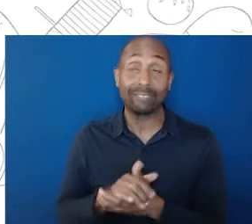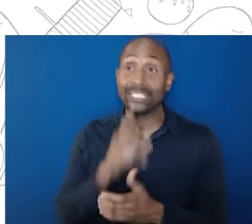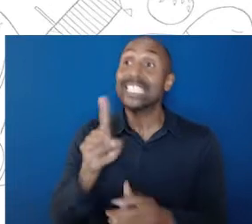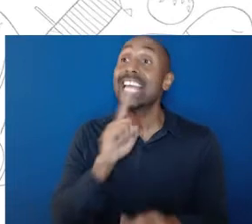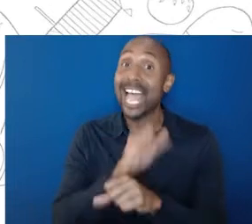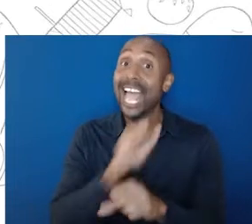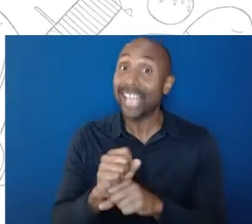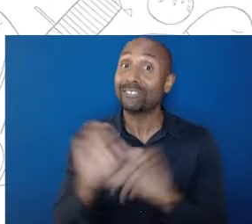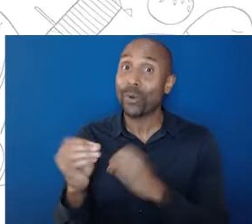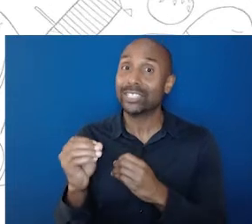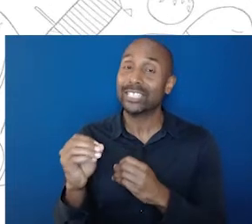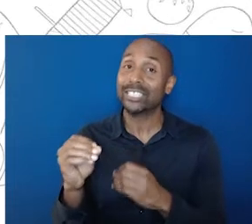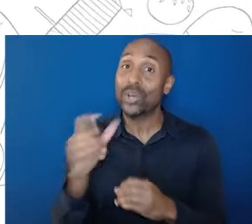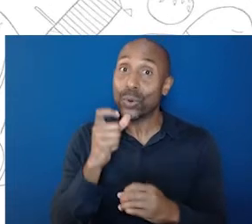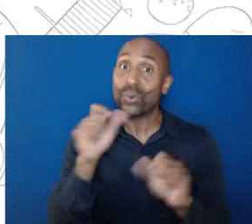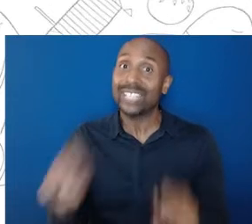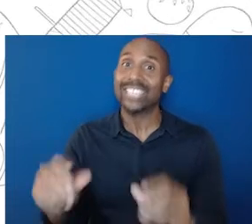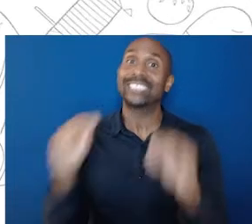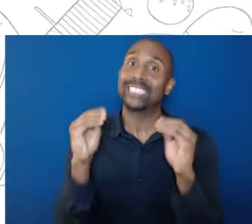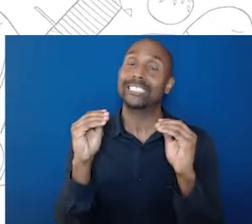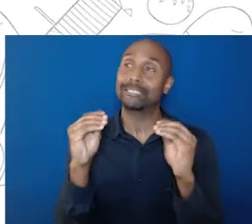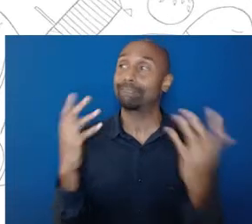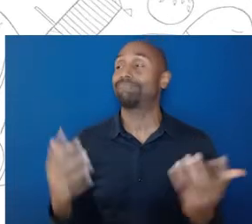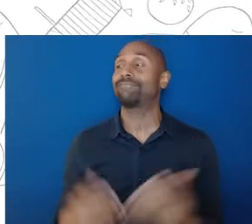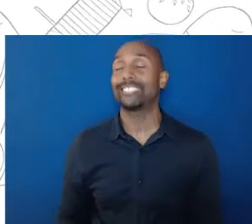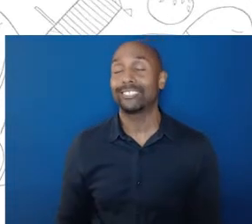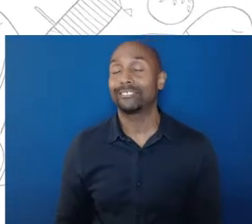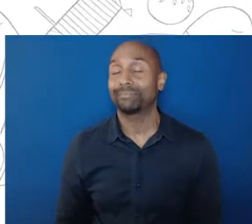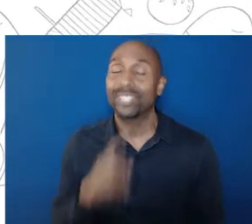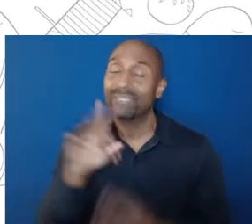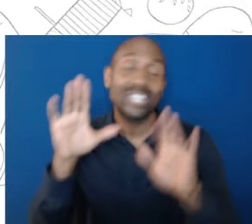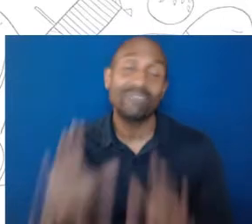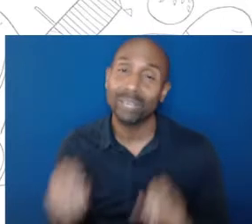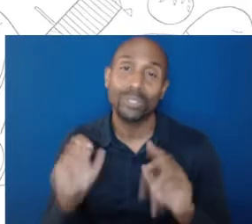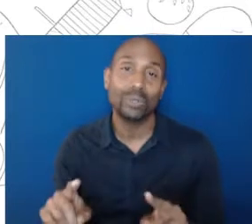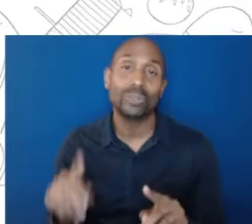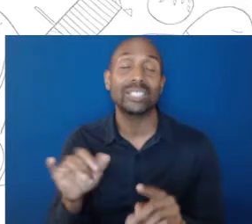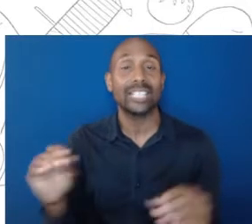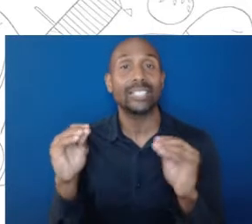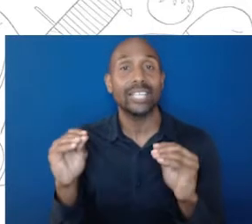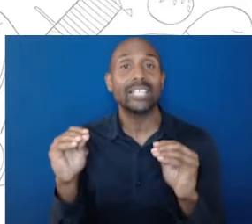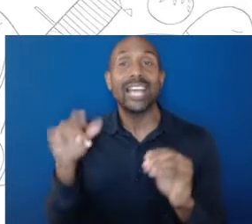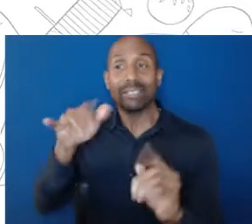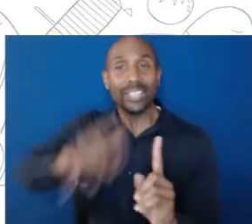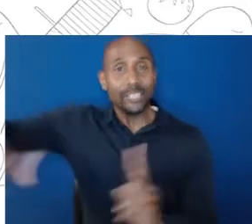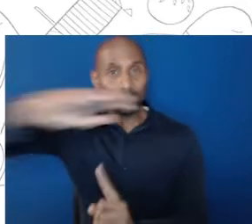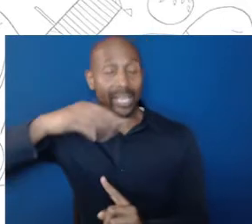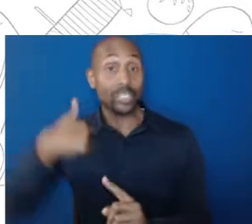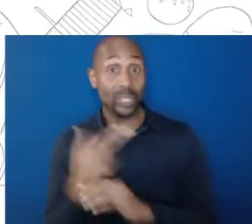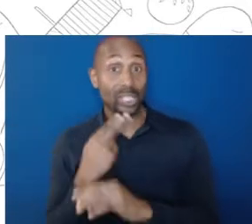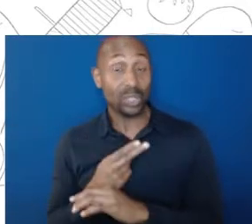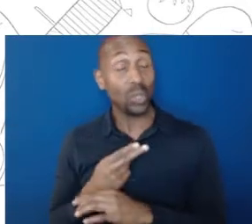it was just a great opportunity to be taught, especially in a space of Black women and by